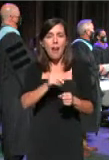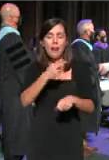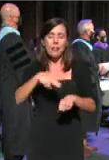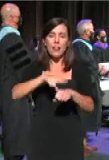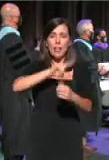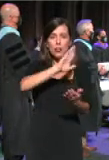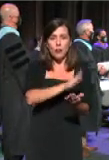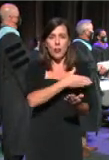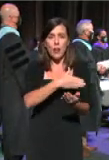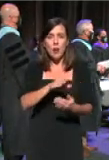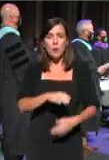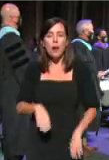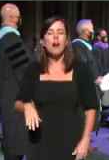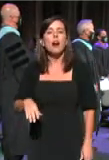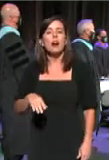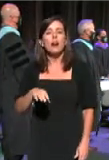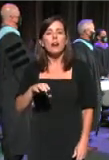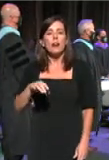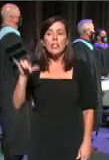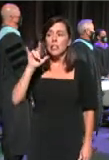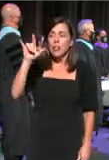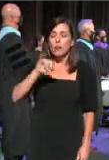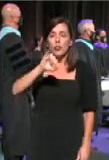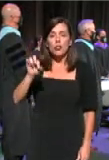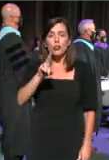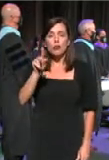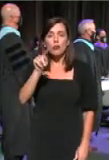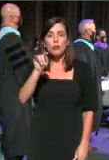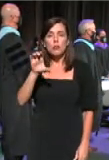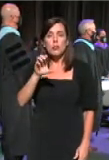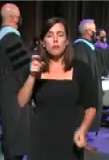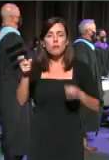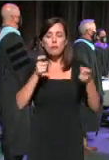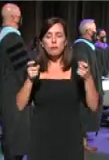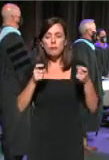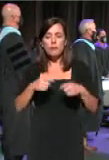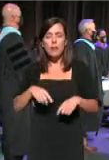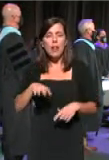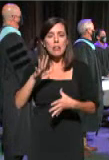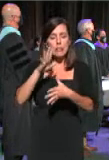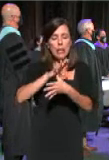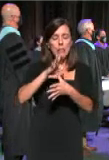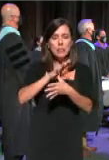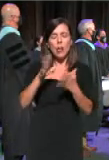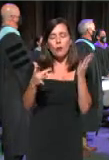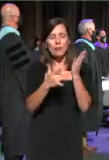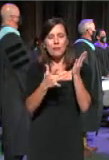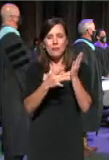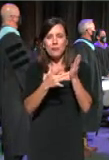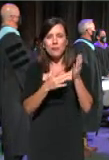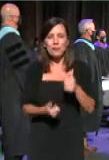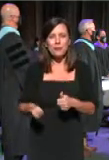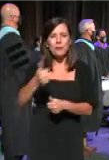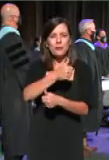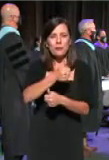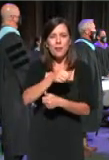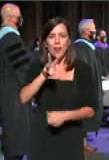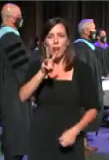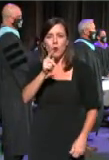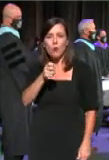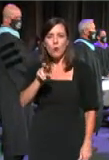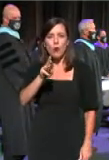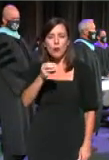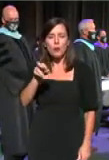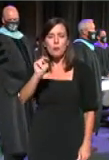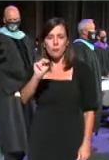anthem. Cypress Springs Air Force Junior ROTC is under the direction of Tech Sergeant Marvin Waterman, retired United